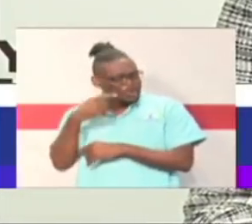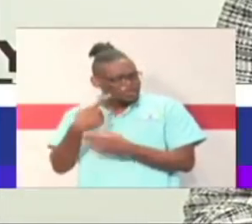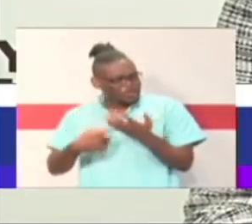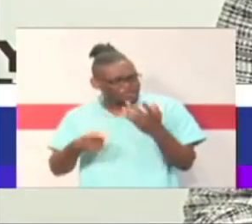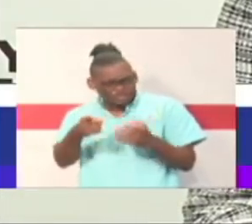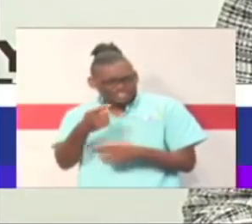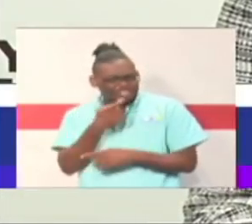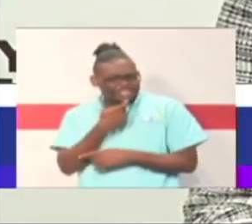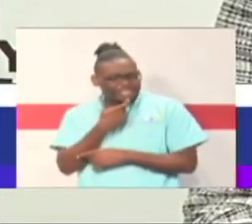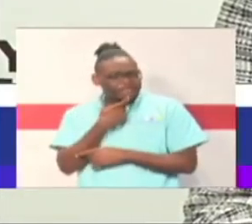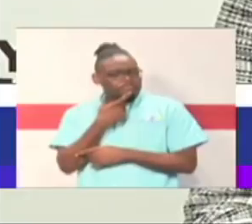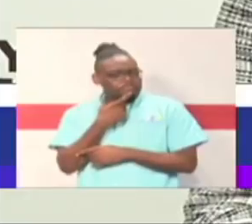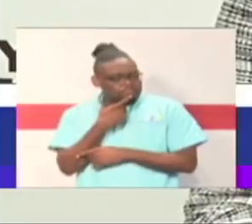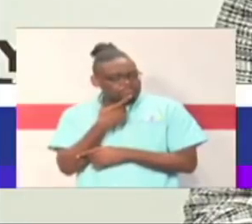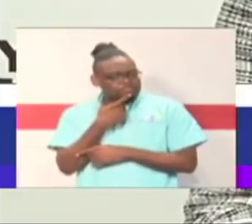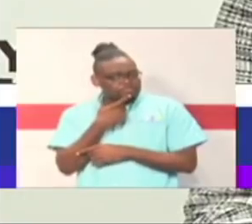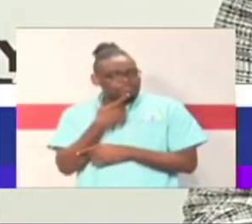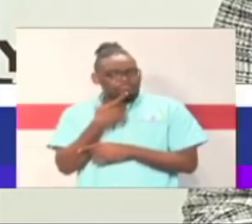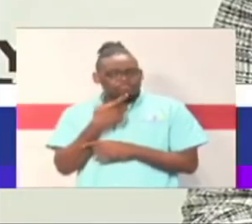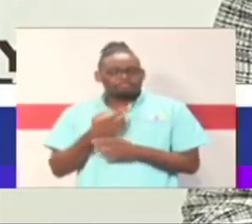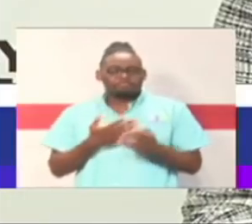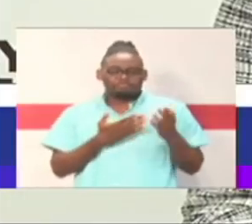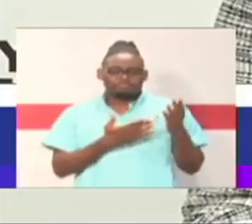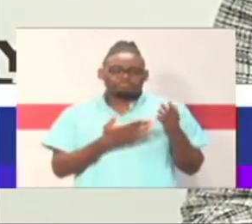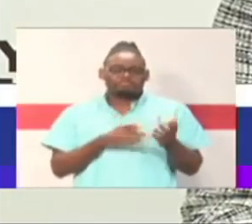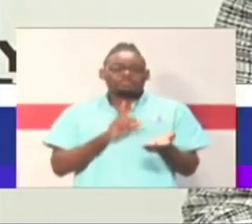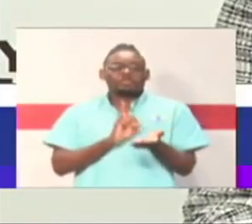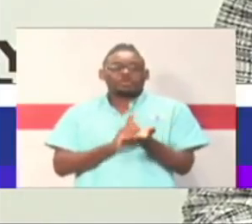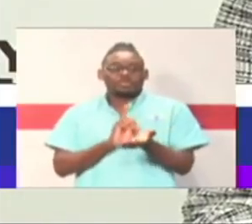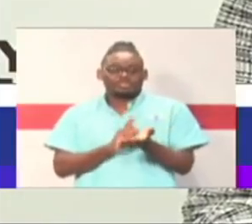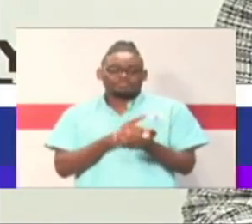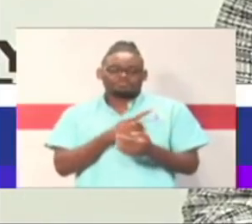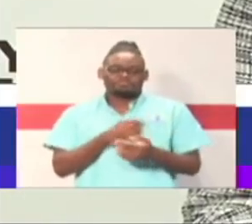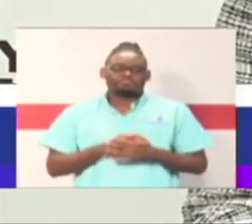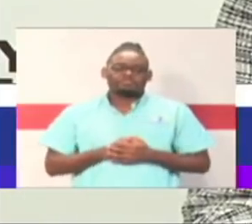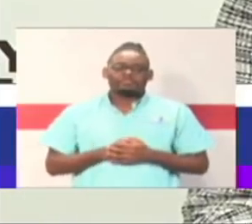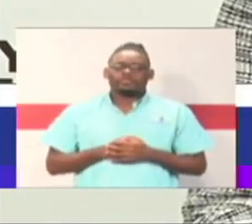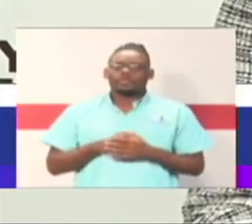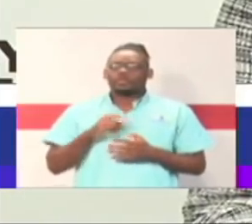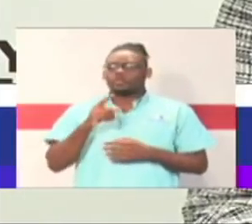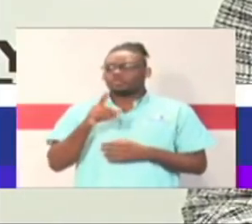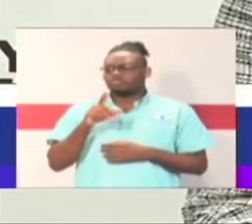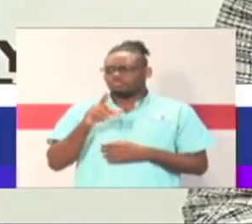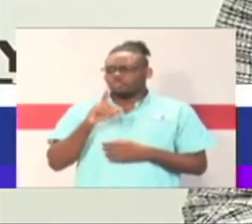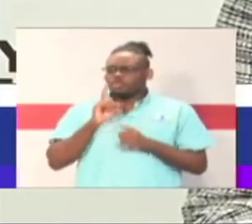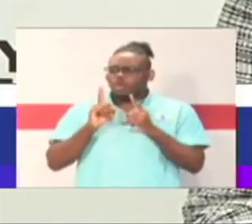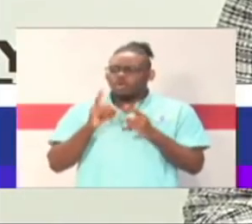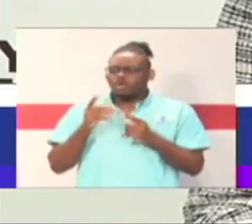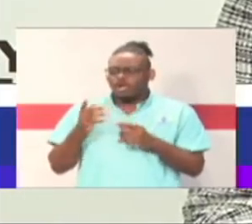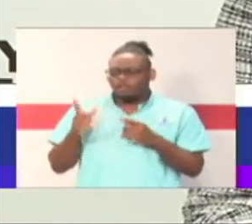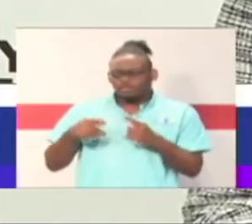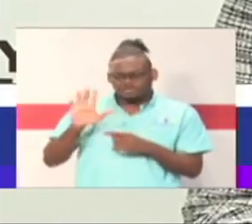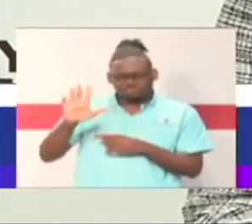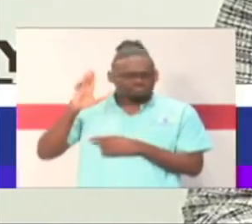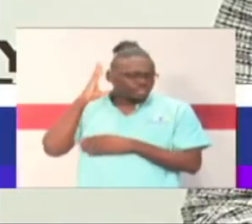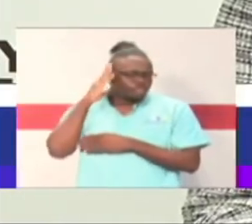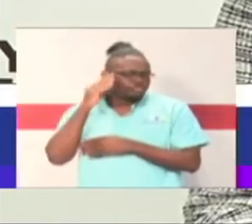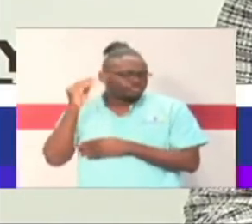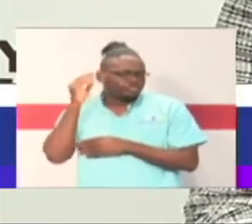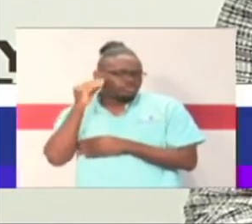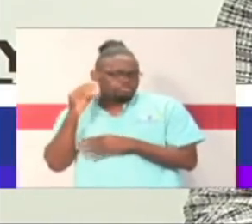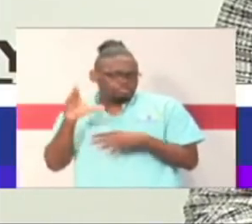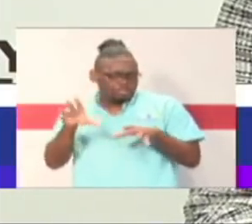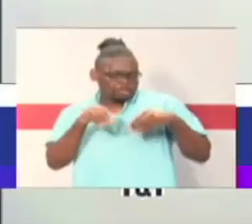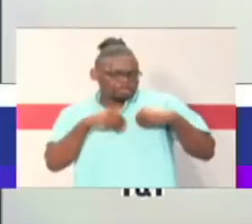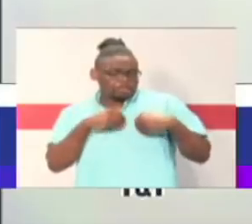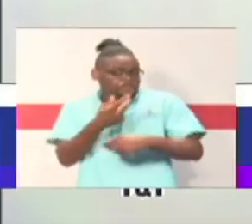let's go to Dr. Suleiman and get her experience and insight into why she decided to take the vaccine.